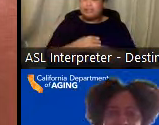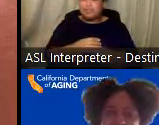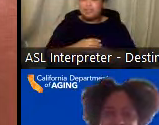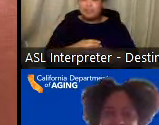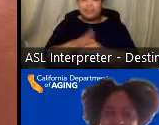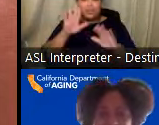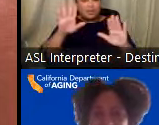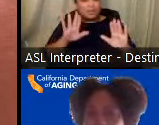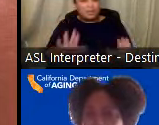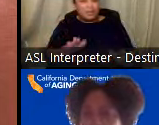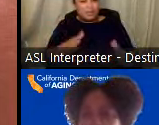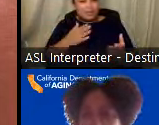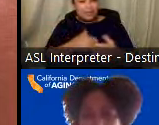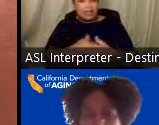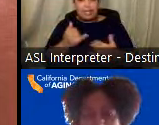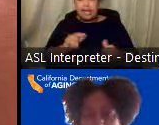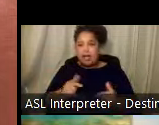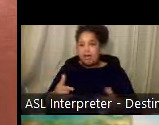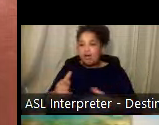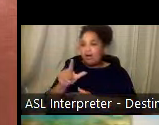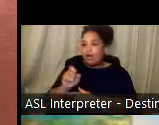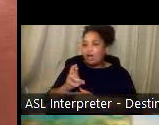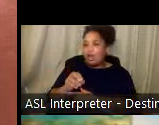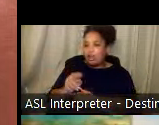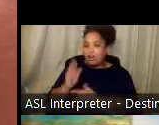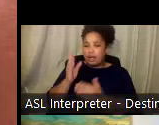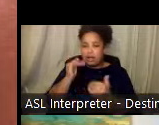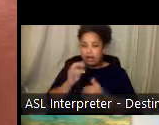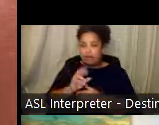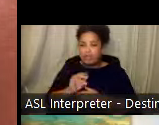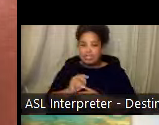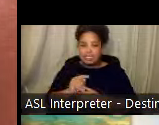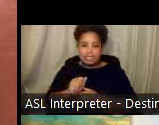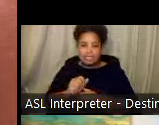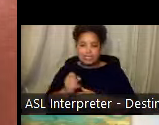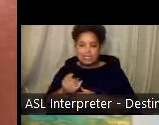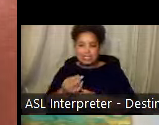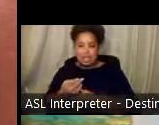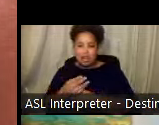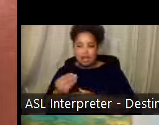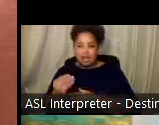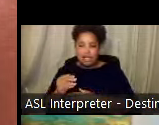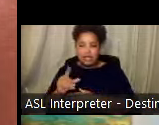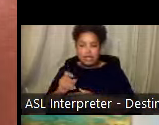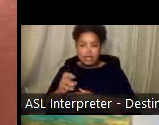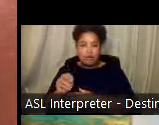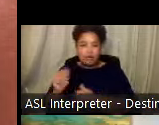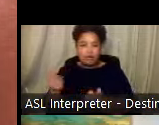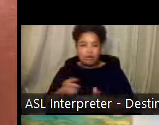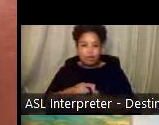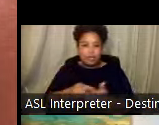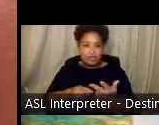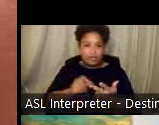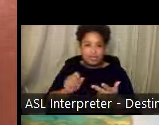And I think what we're going to do is have Lauren present, and I'm hoping Renita, Sarah, and Lauren can all stay and answer any questions at the end of kind of